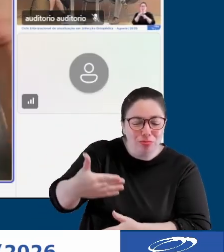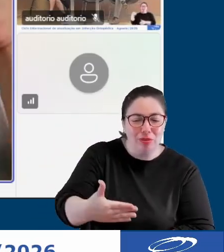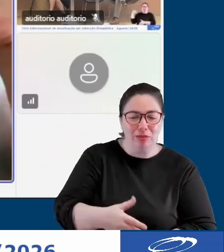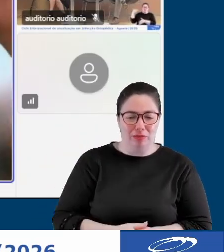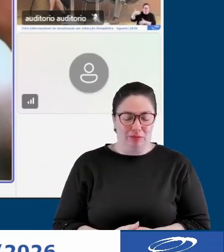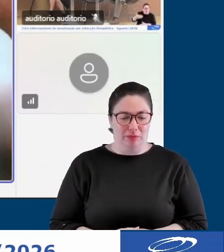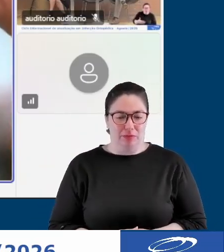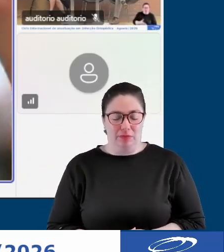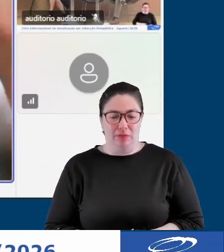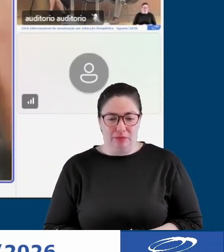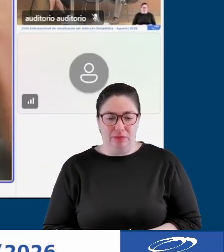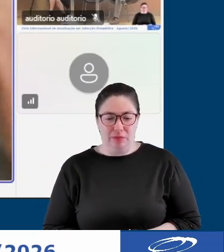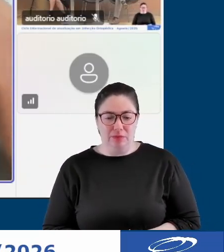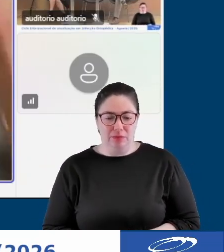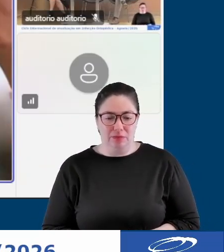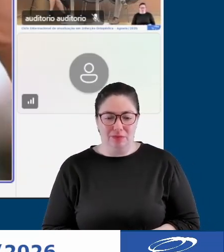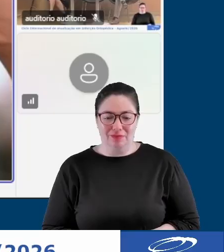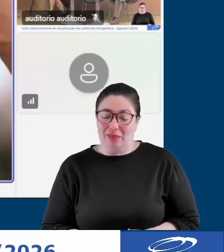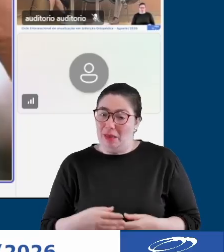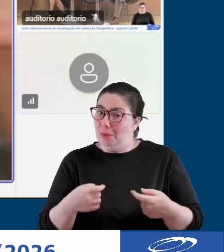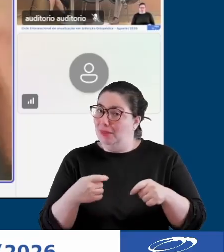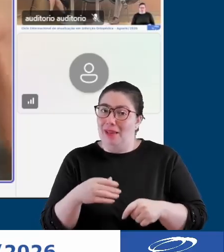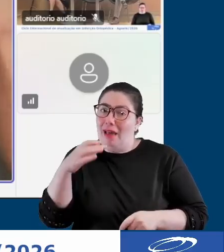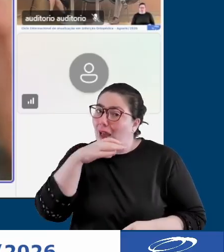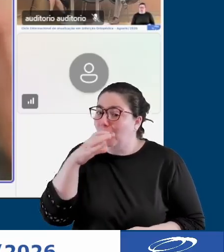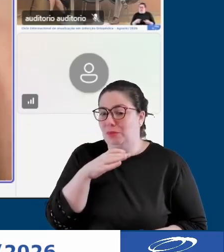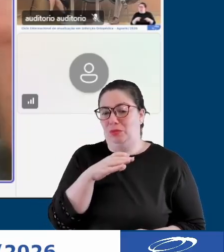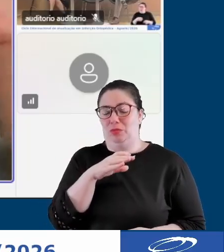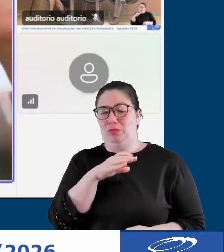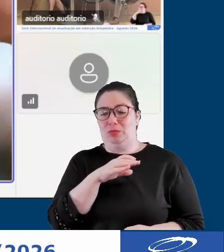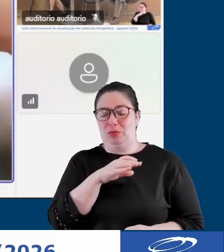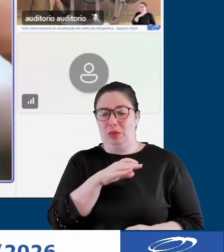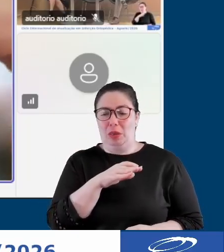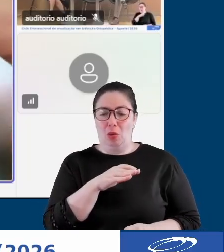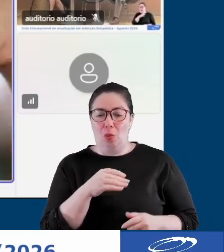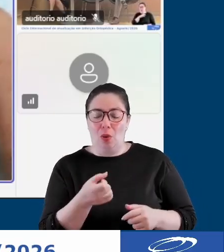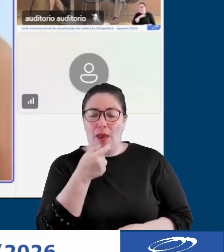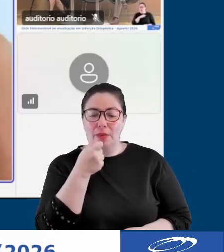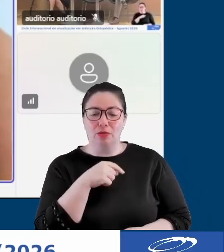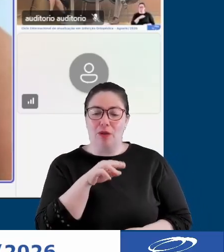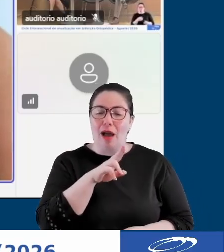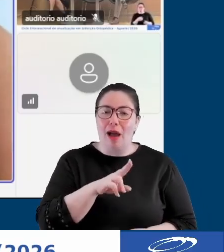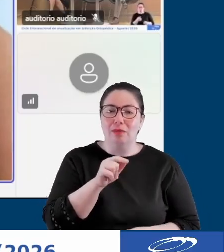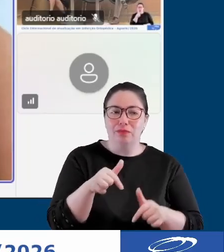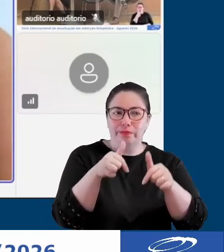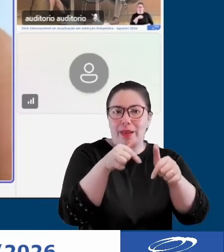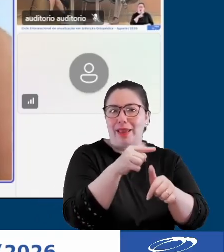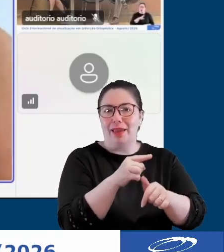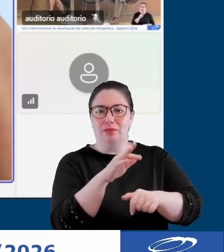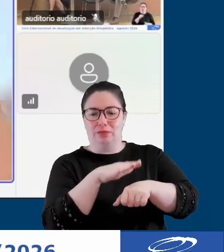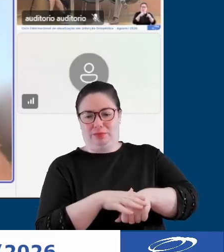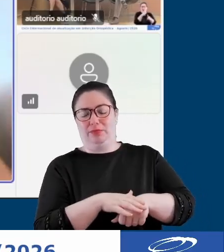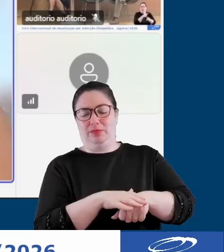dissolve really fast. And if you put it in as free powder, the only thing that can keep the antibiotic in place